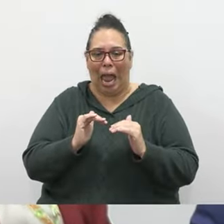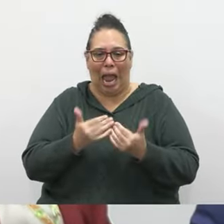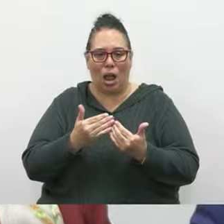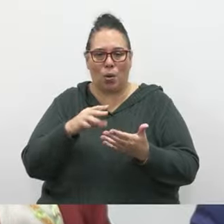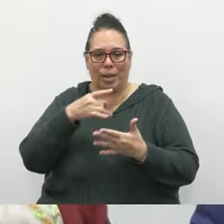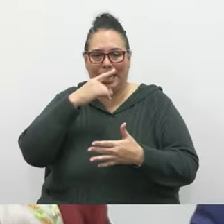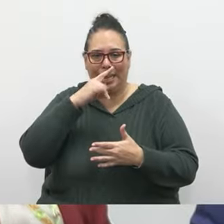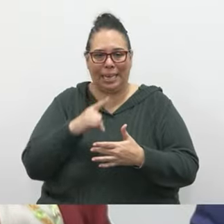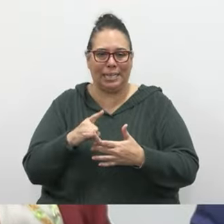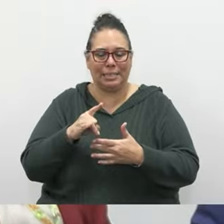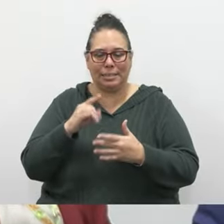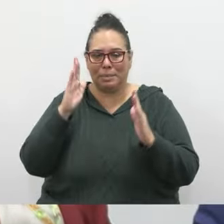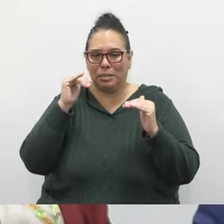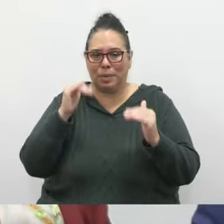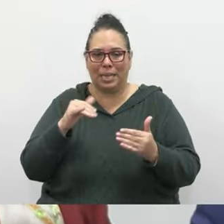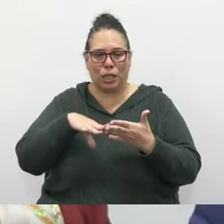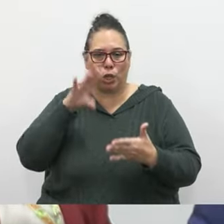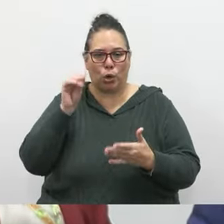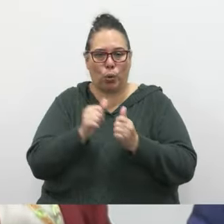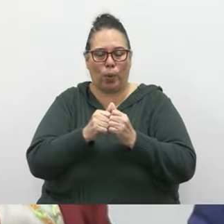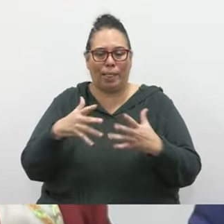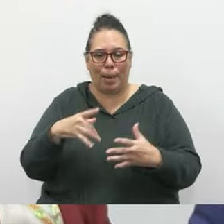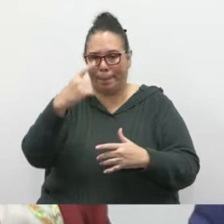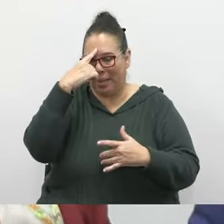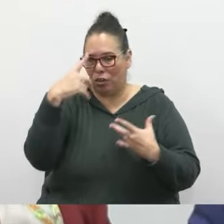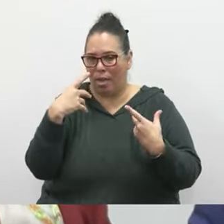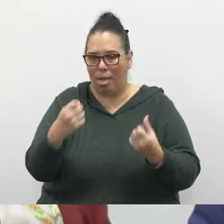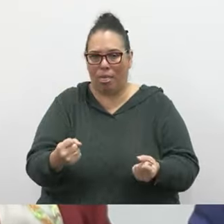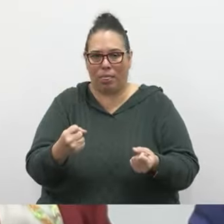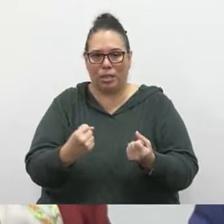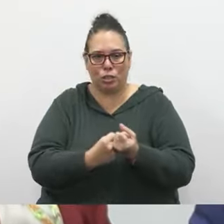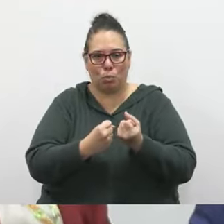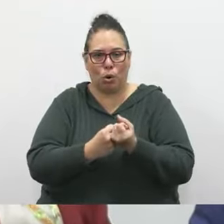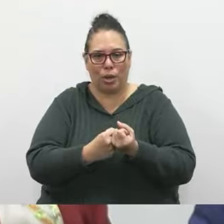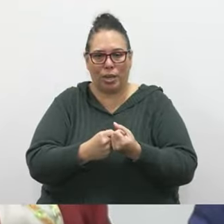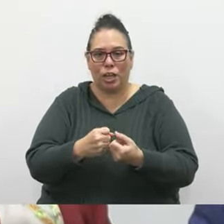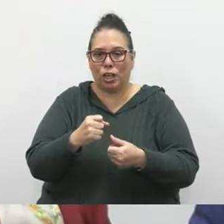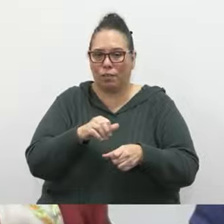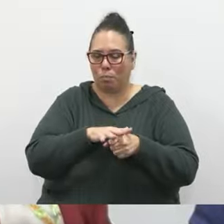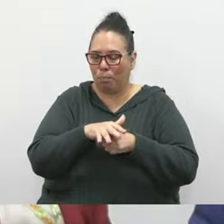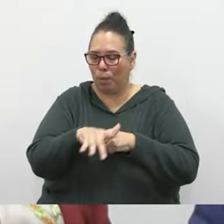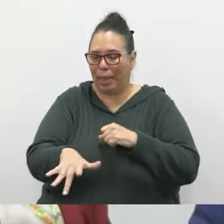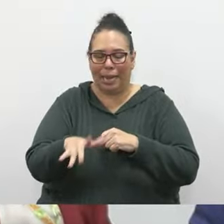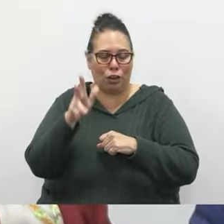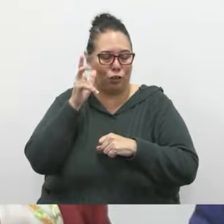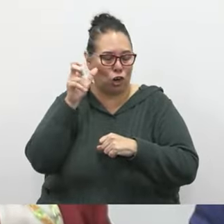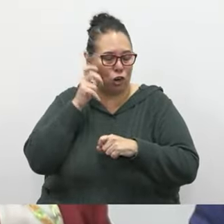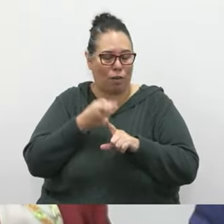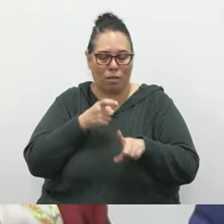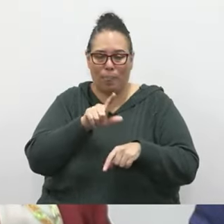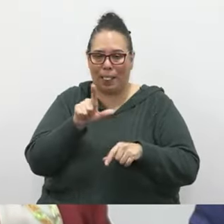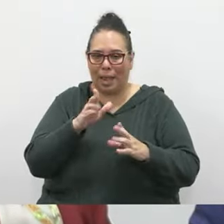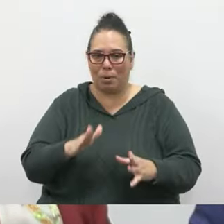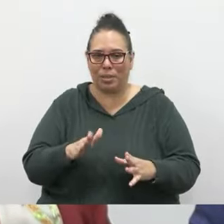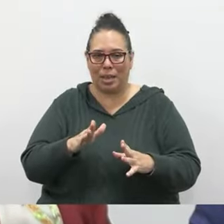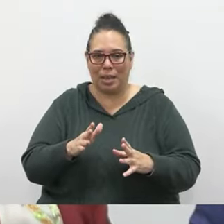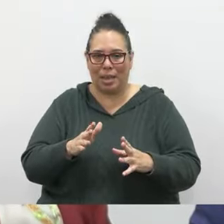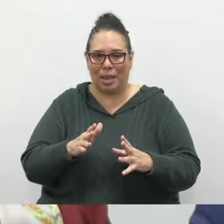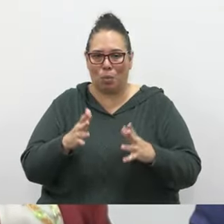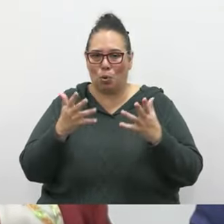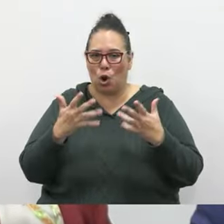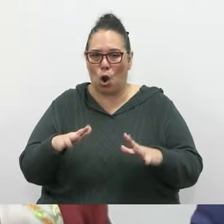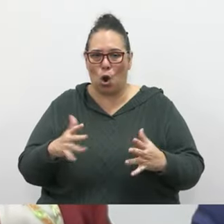without mental health support? And you've heard plenty from the librarians, so I'm not gonna add to them, but we're